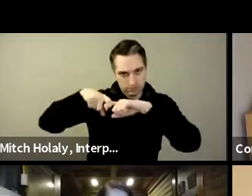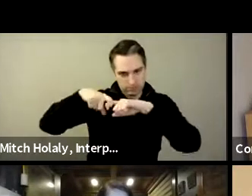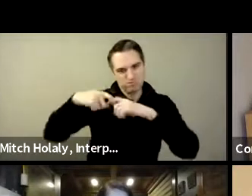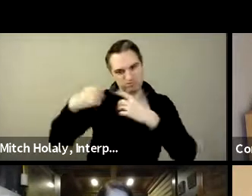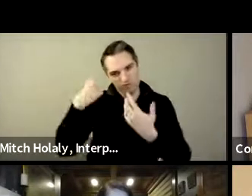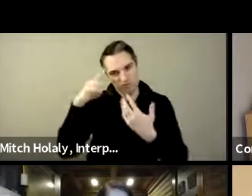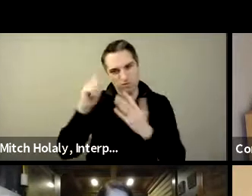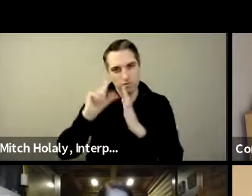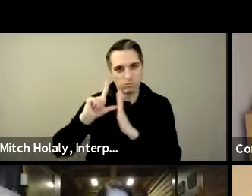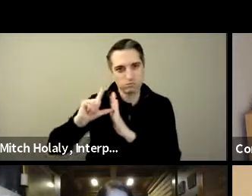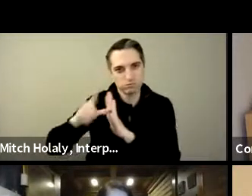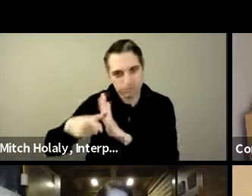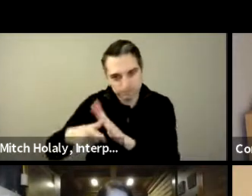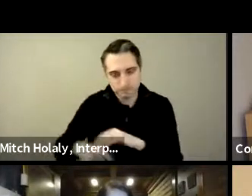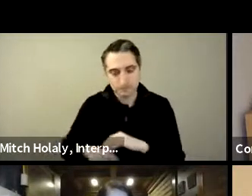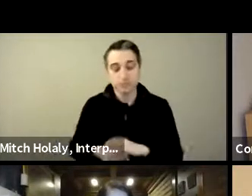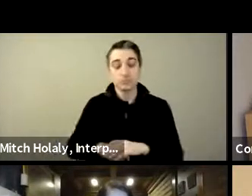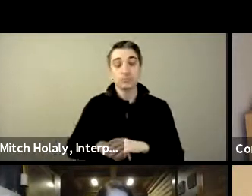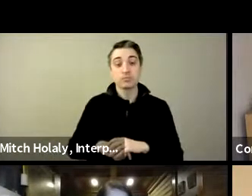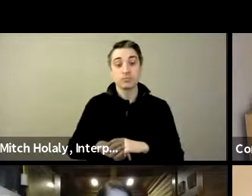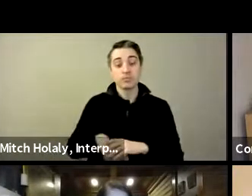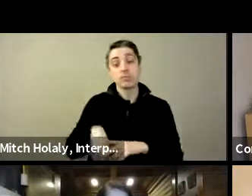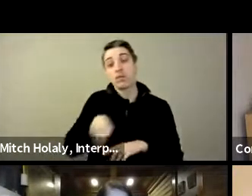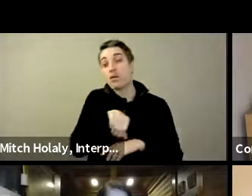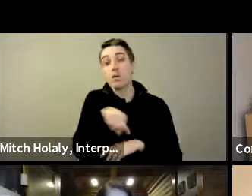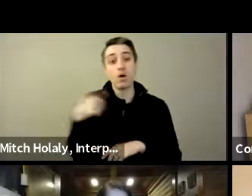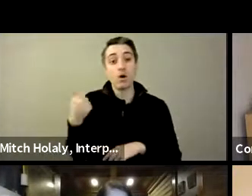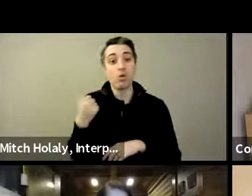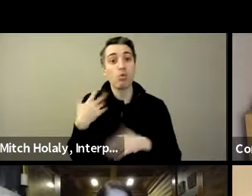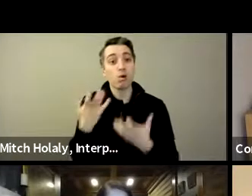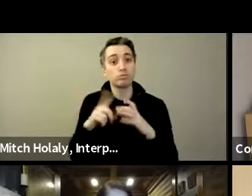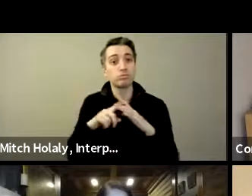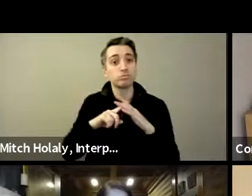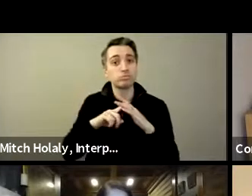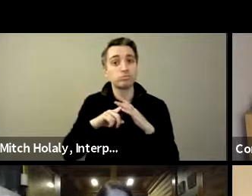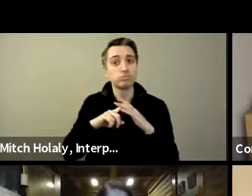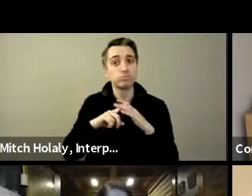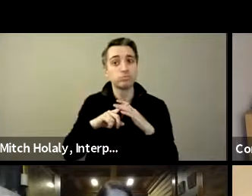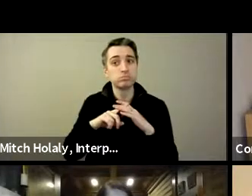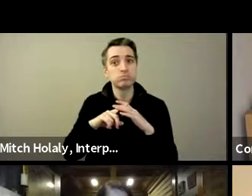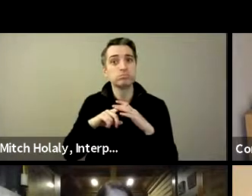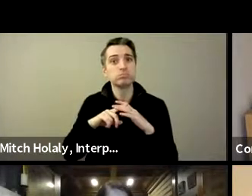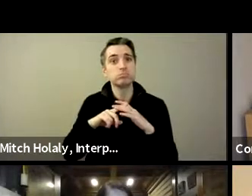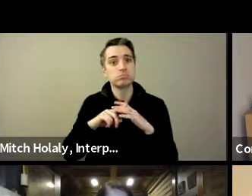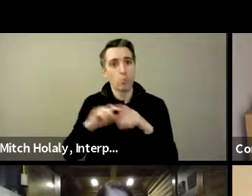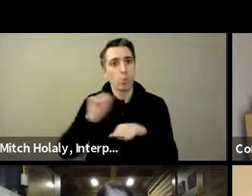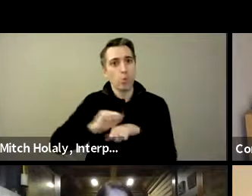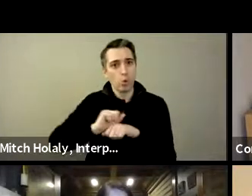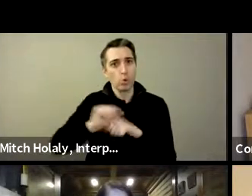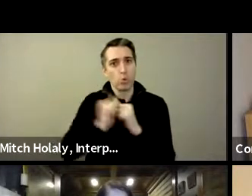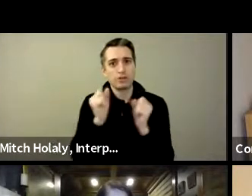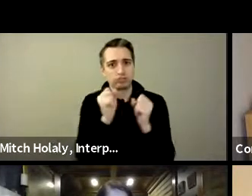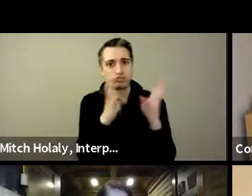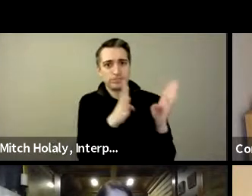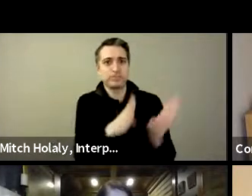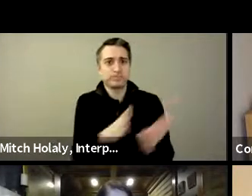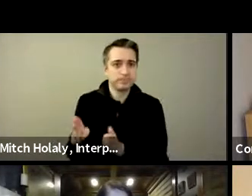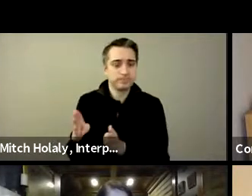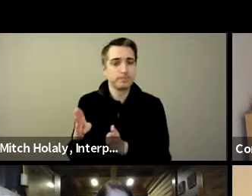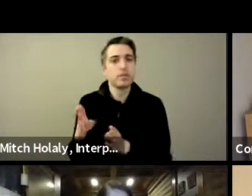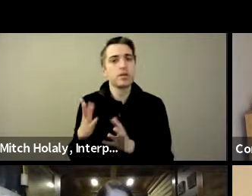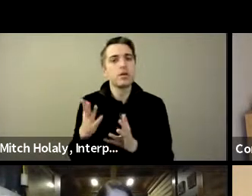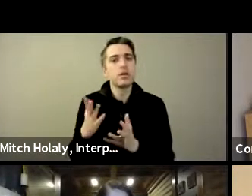do as we continue to implement the strategic plan and talk through ways of improving the organization is look at